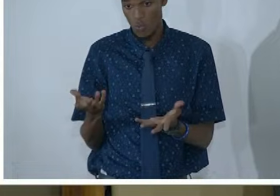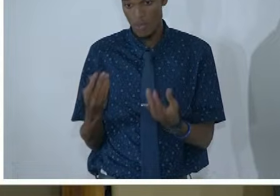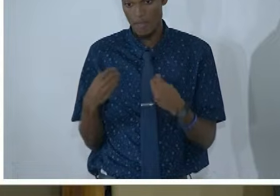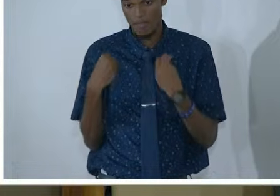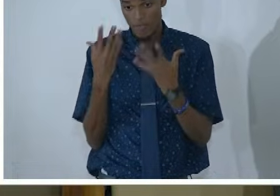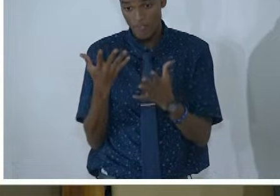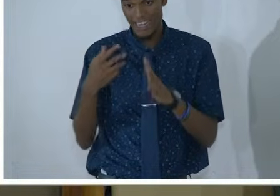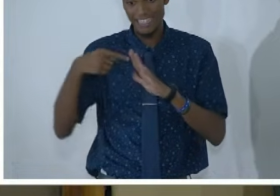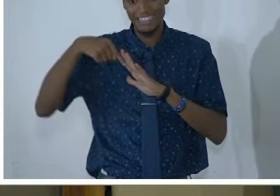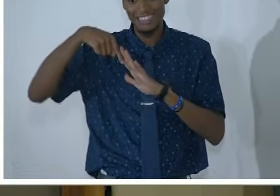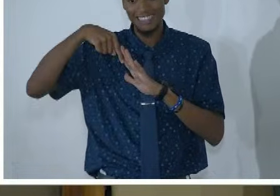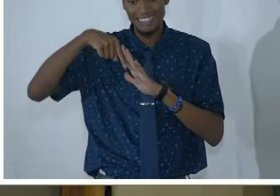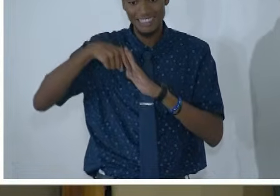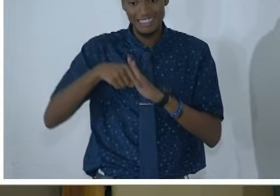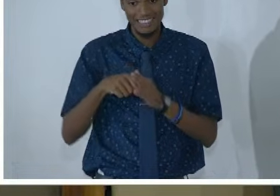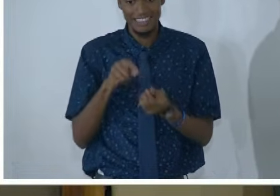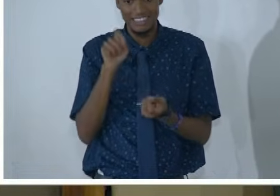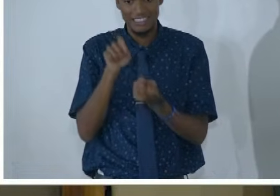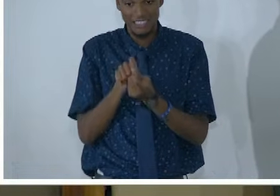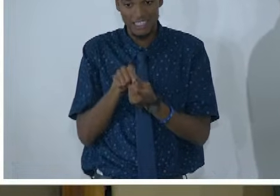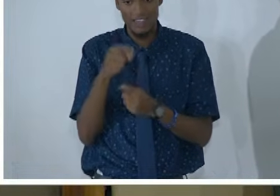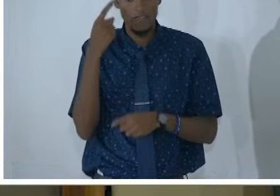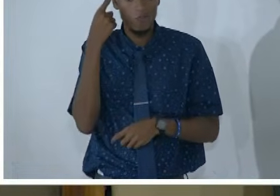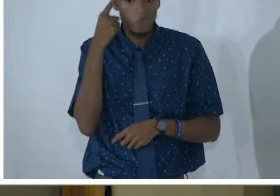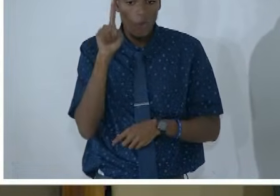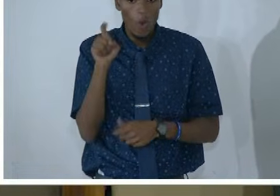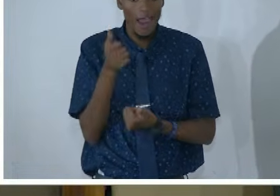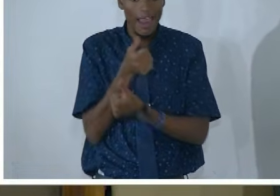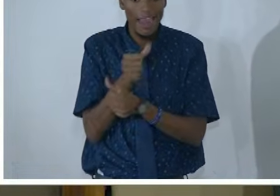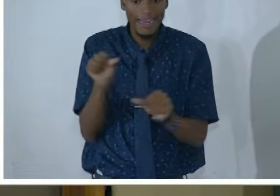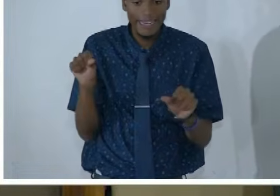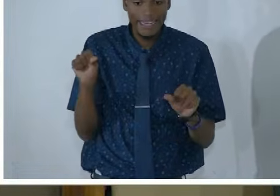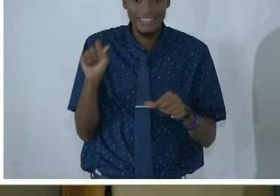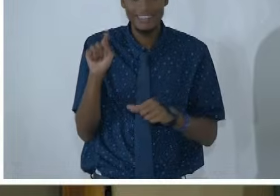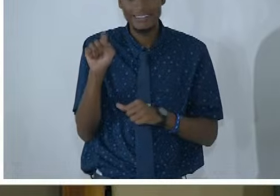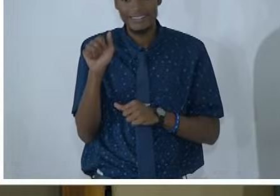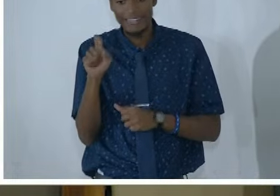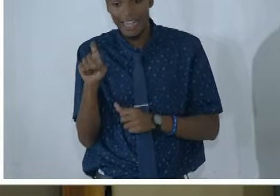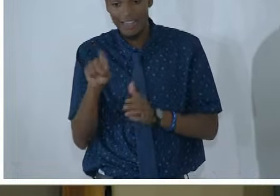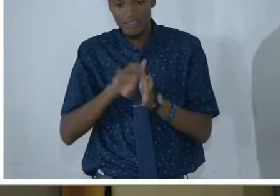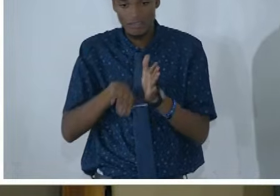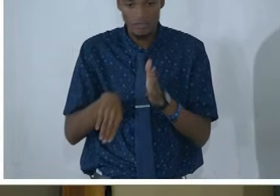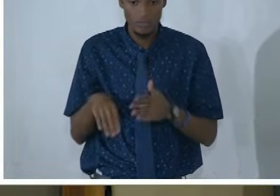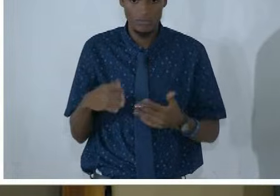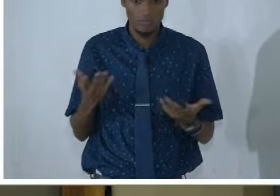provide details on any such tax concession.